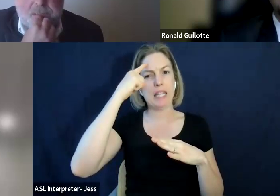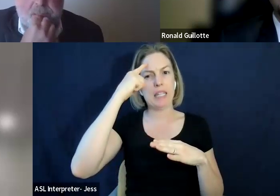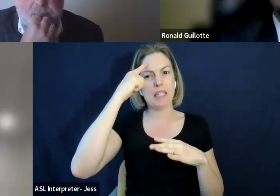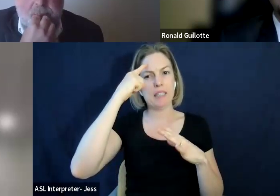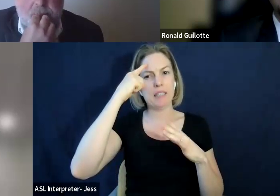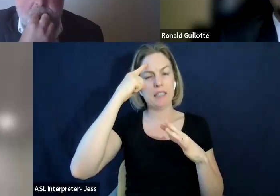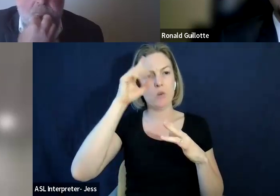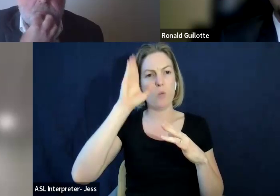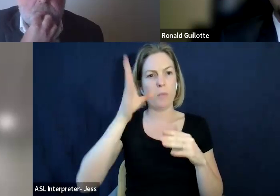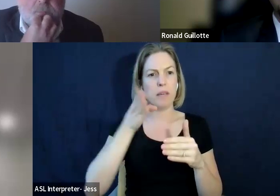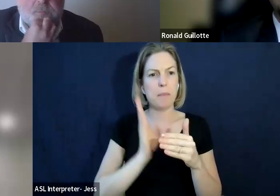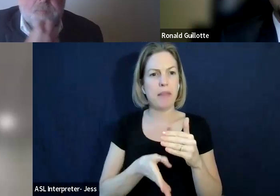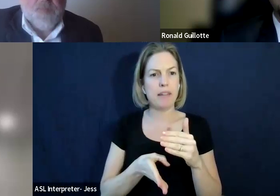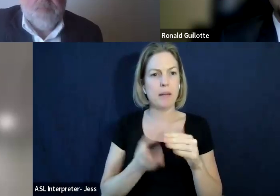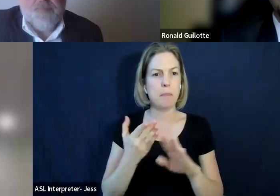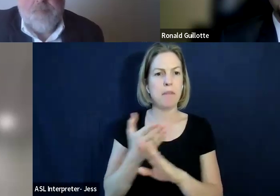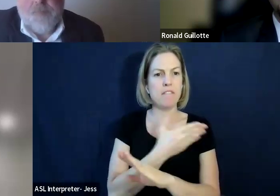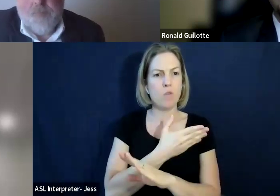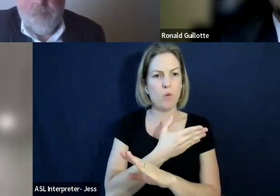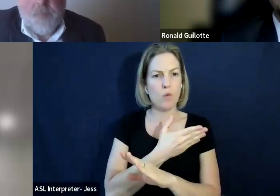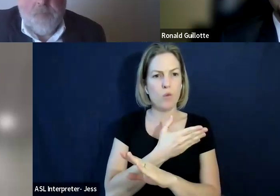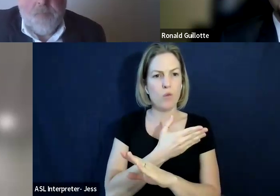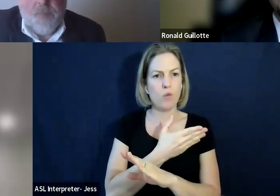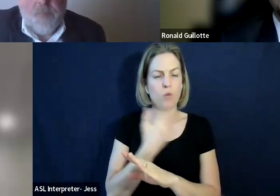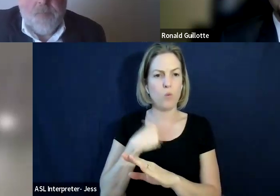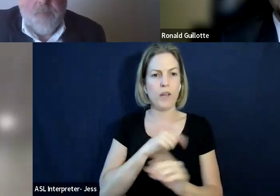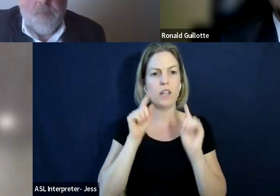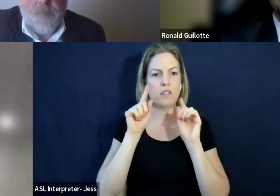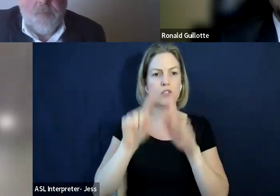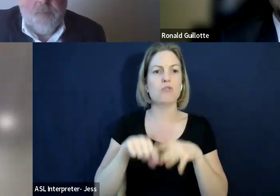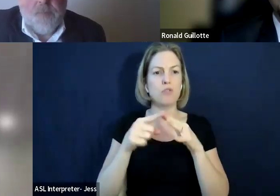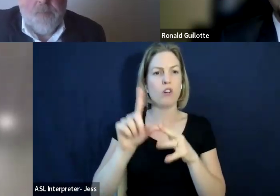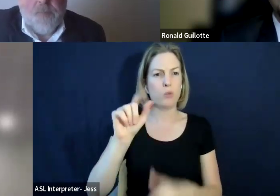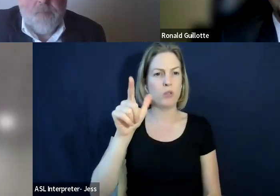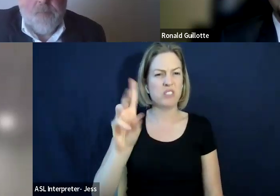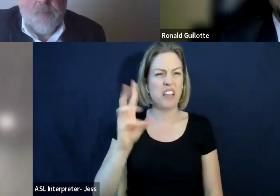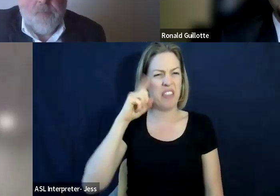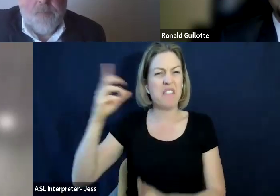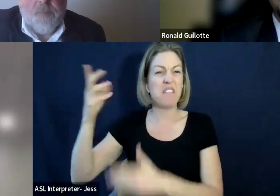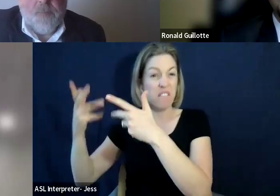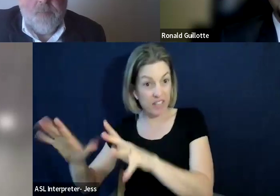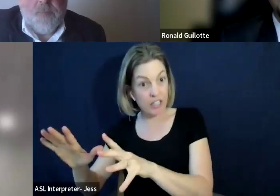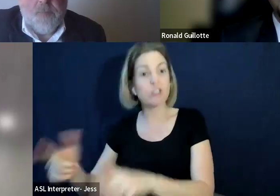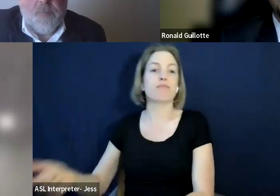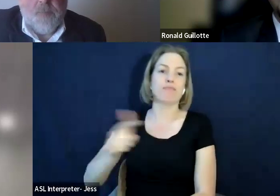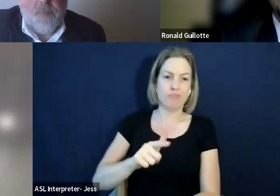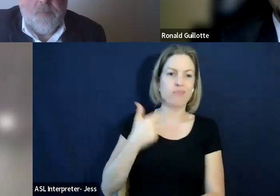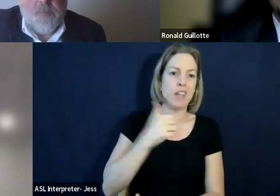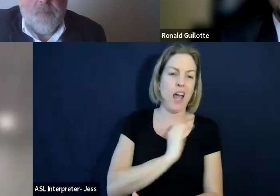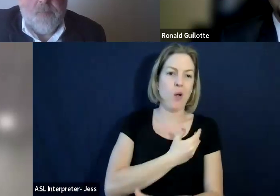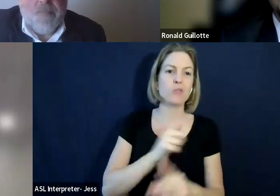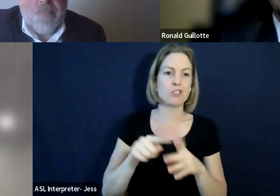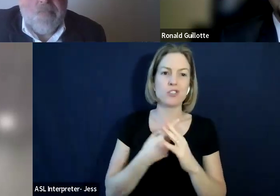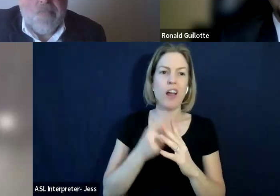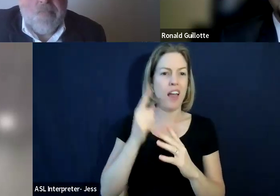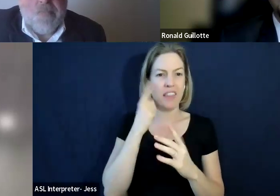to be completed before we get out there in 2026. So the two of us should not be on a similar